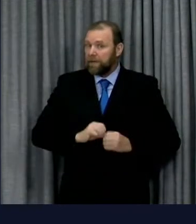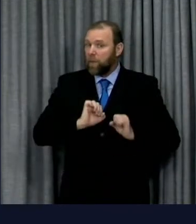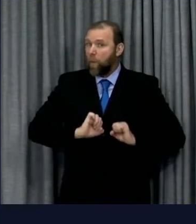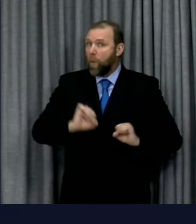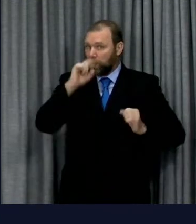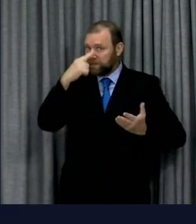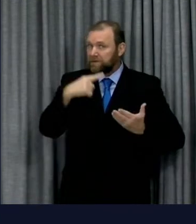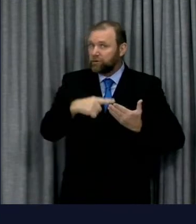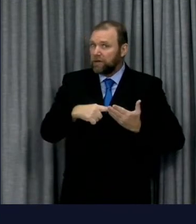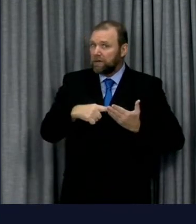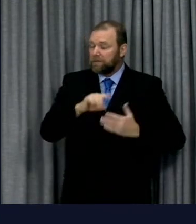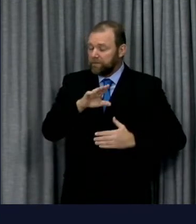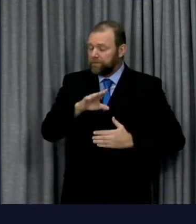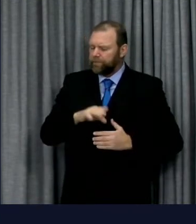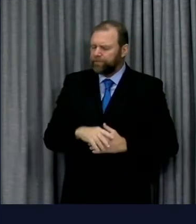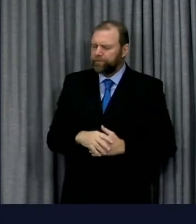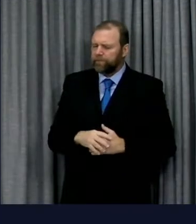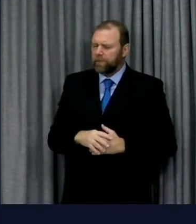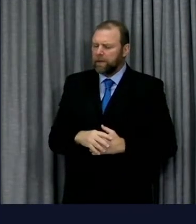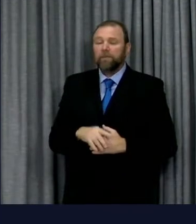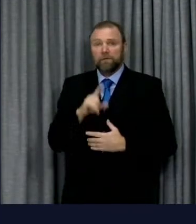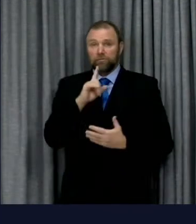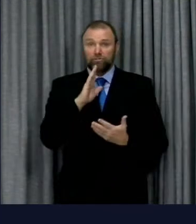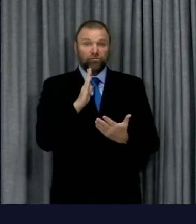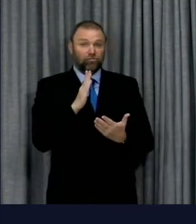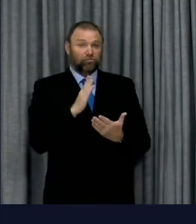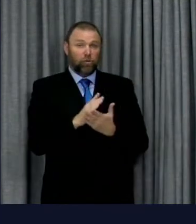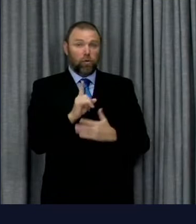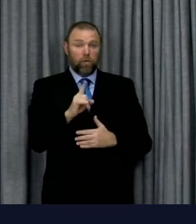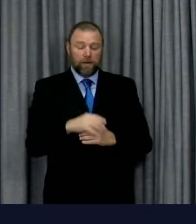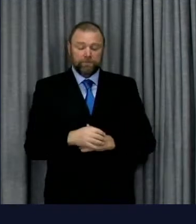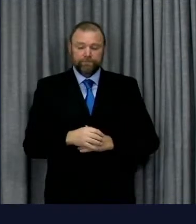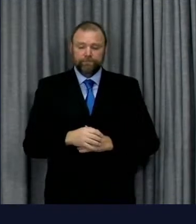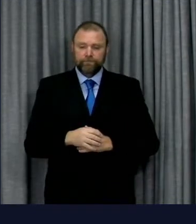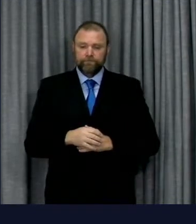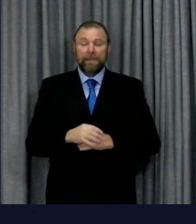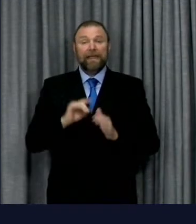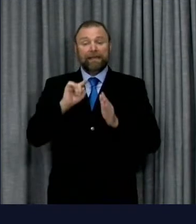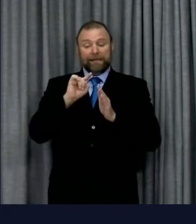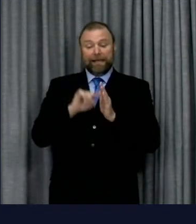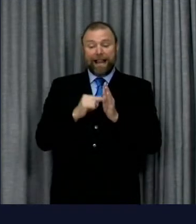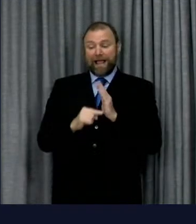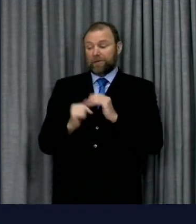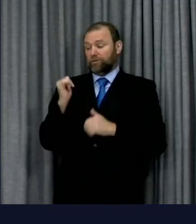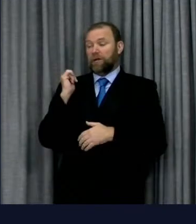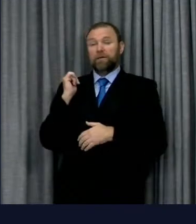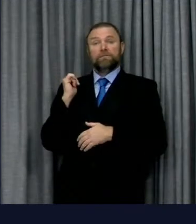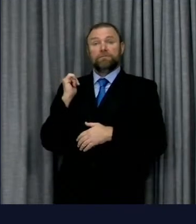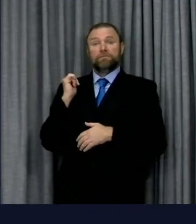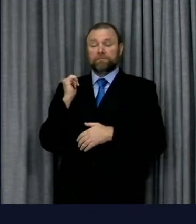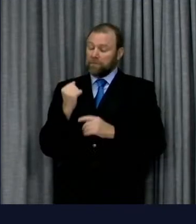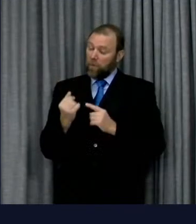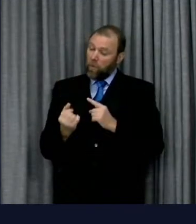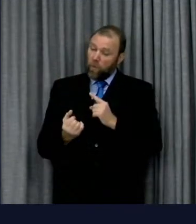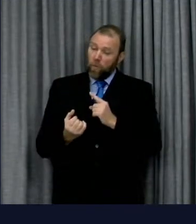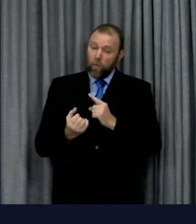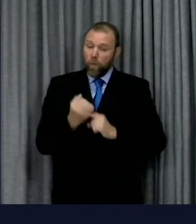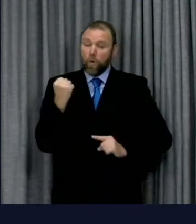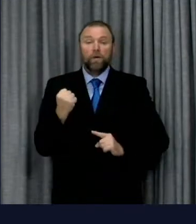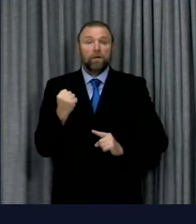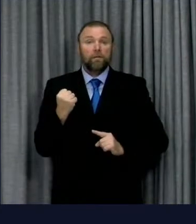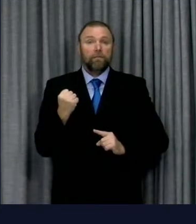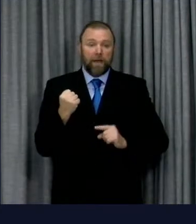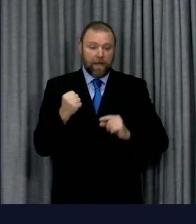anything else. Well, the truth of the matter is that the election was won very convincingly